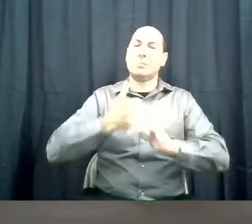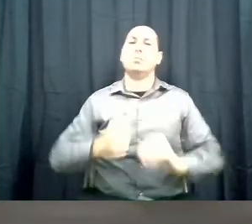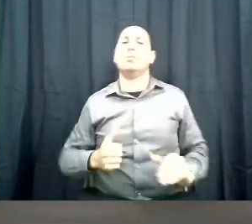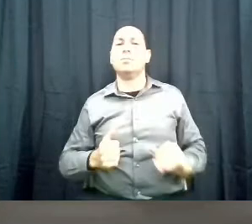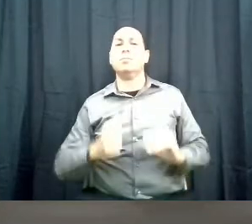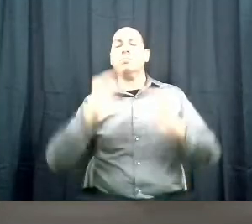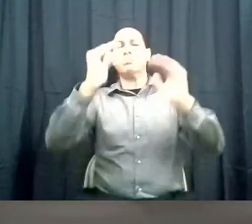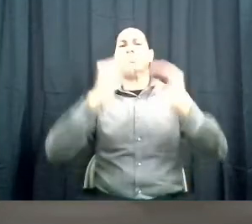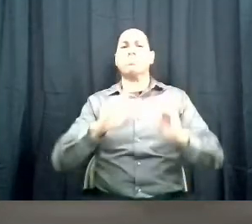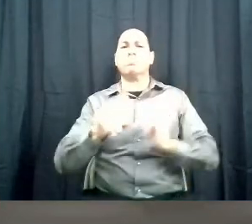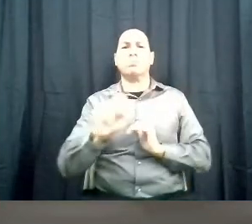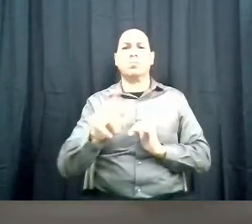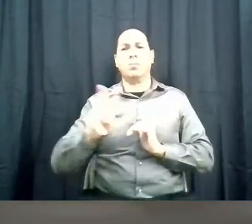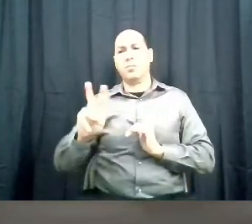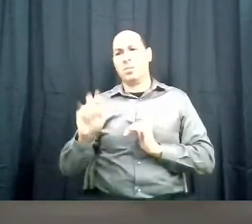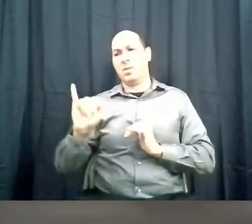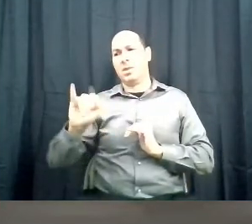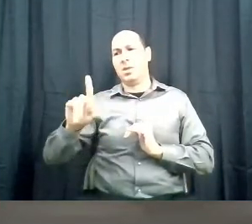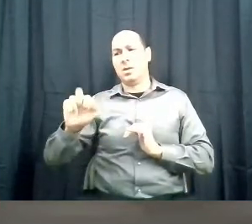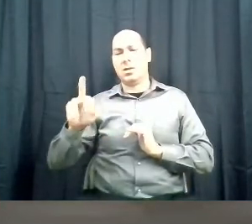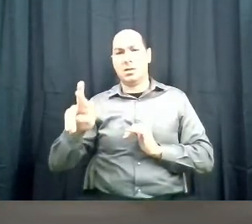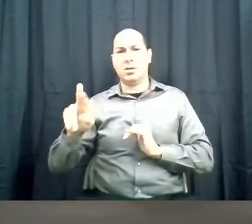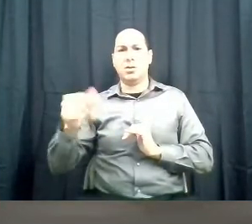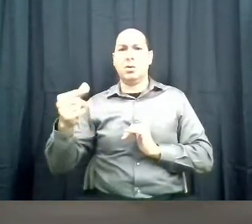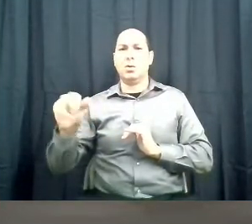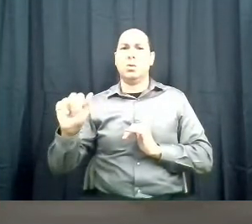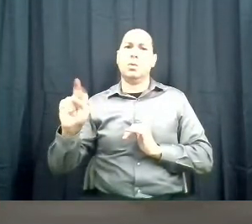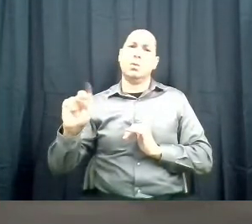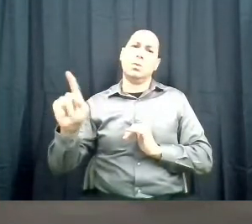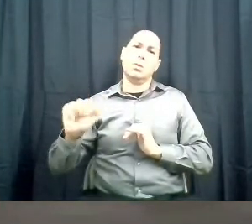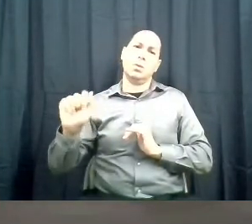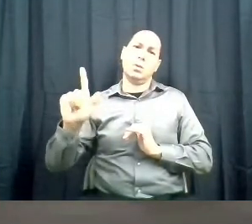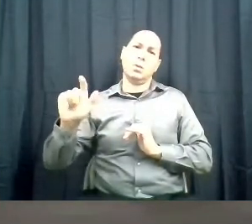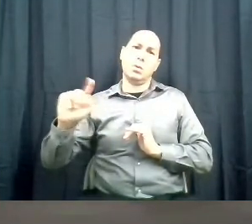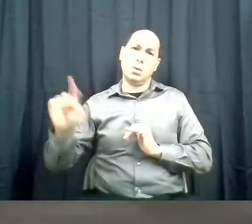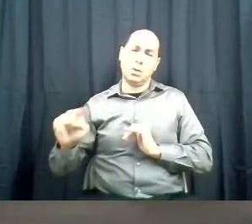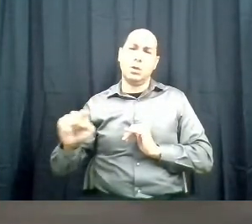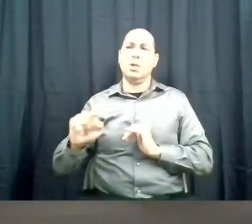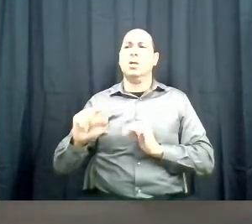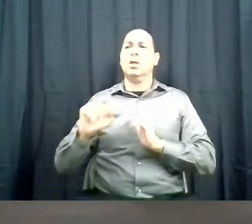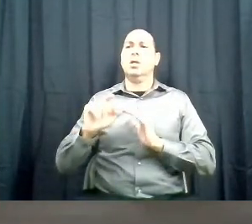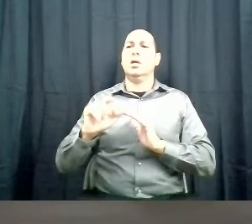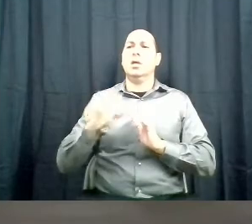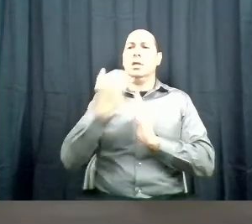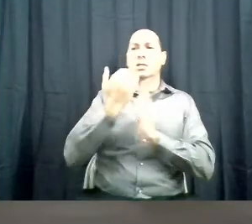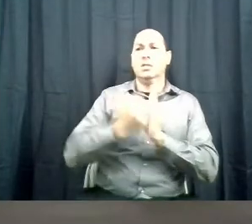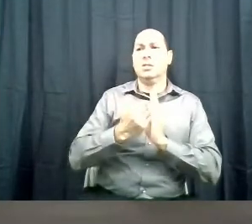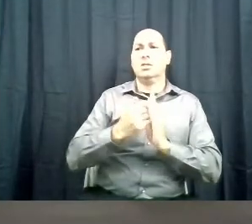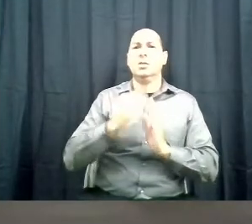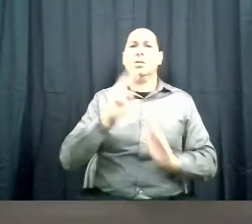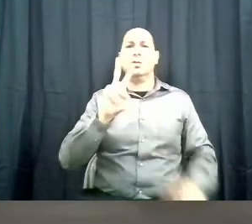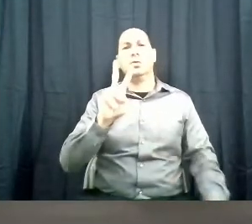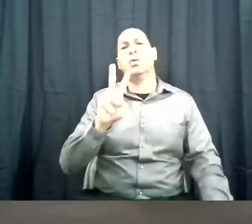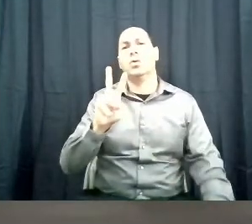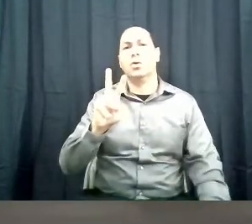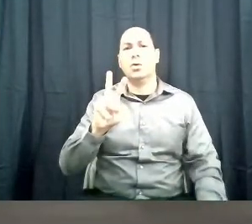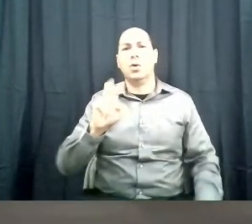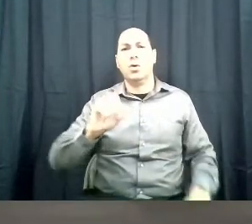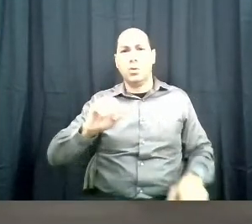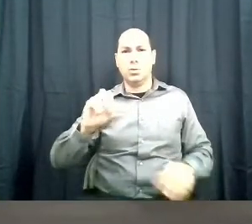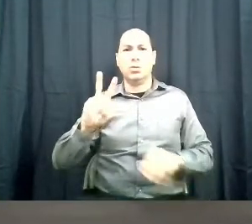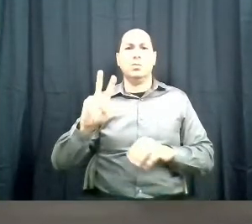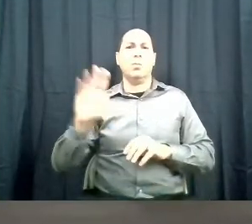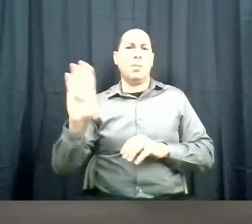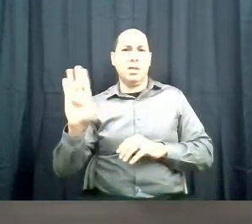Winmar. Section 204B2 requires that the FOMB ensure proposed contracts promote market